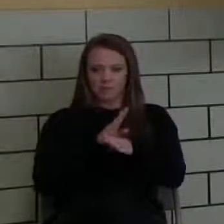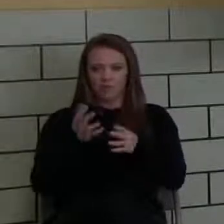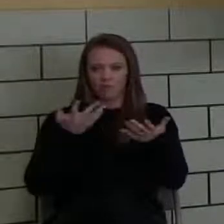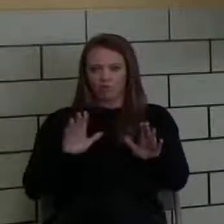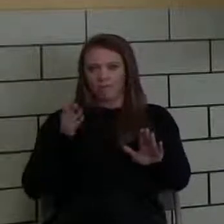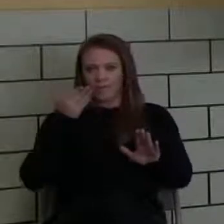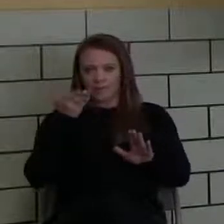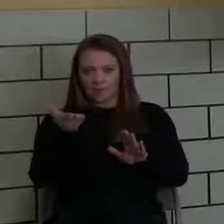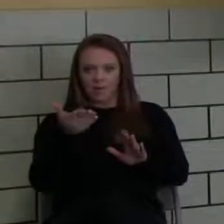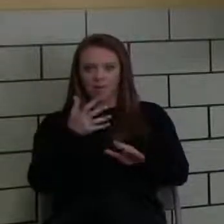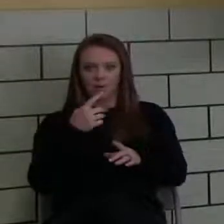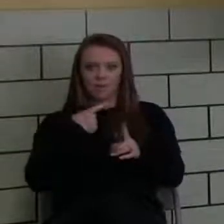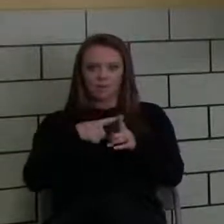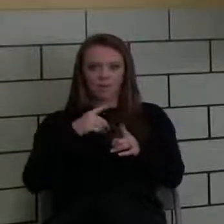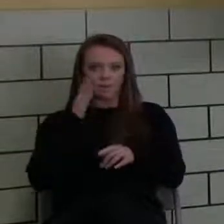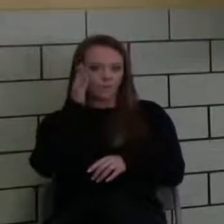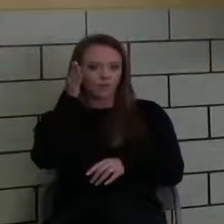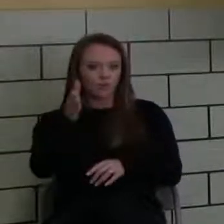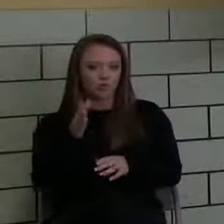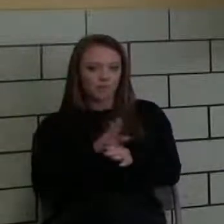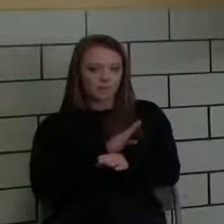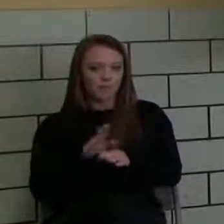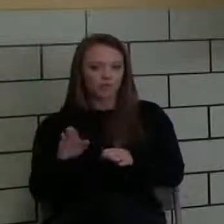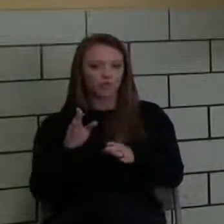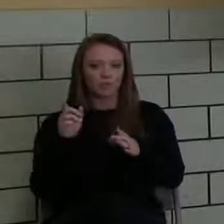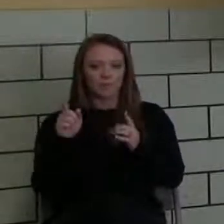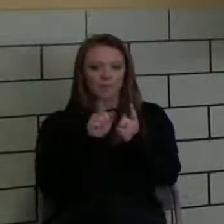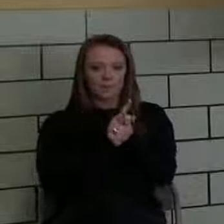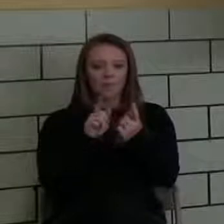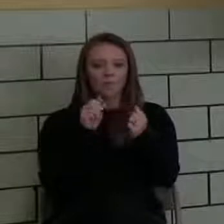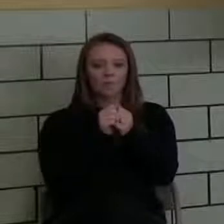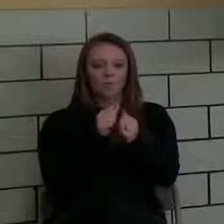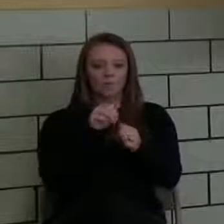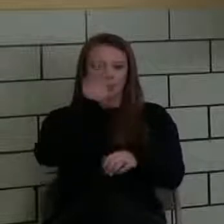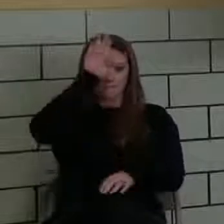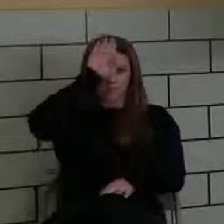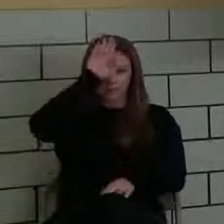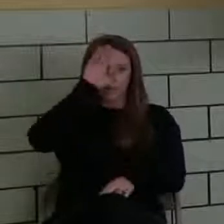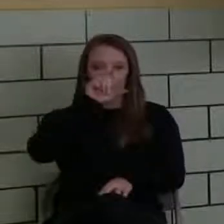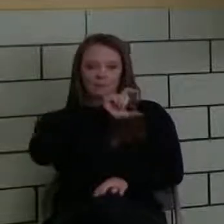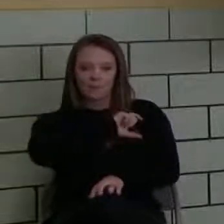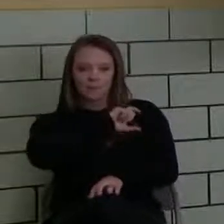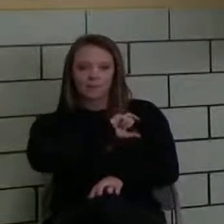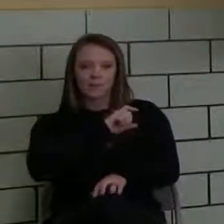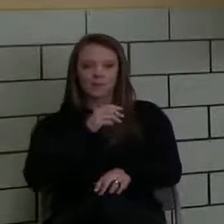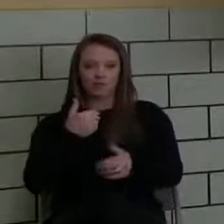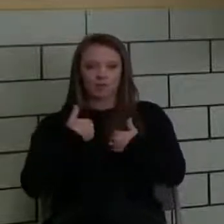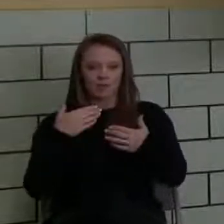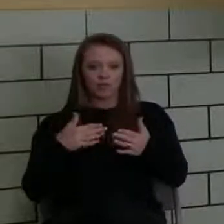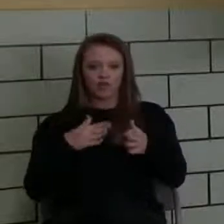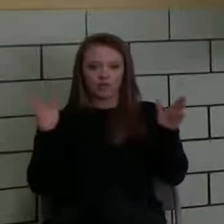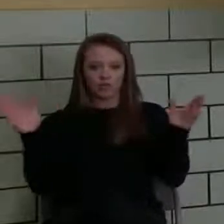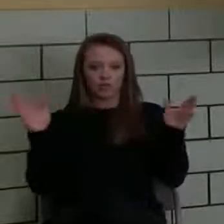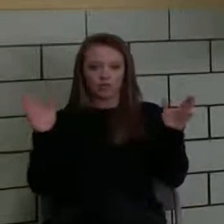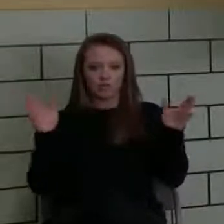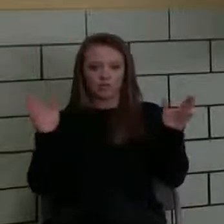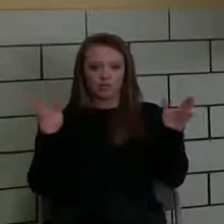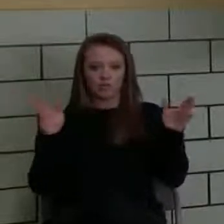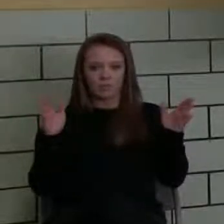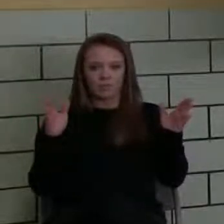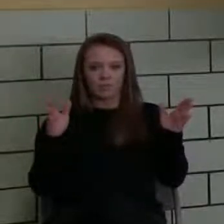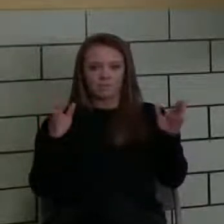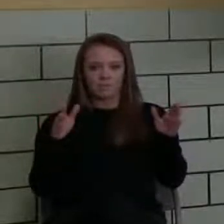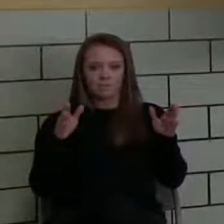officials and administrators, fire and police. We had a general public meeting down at